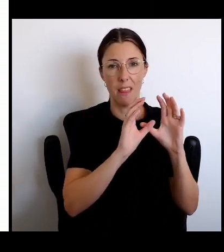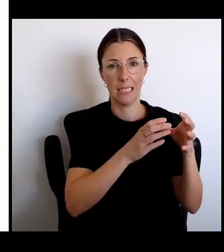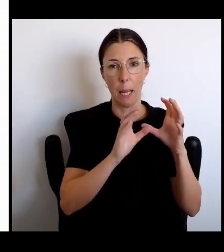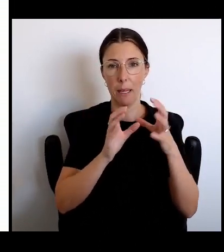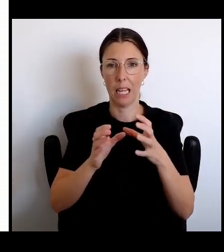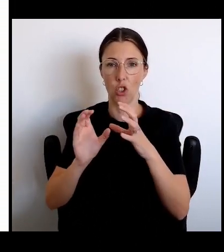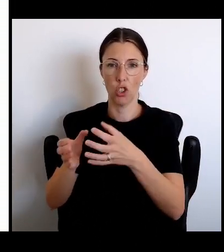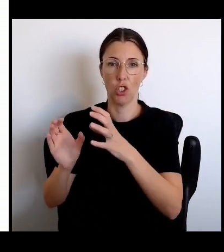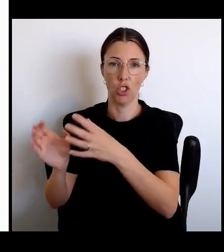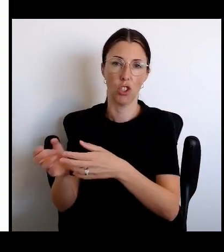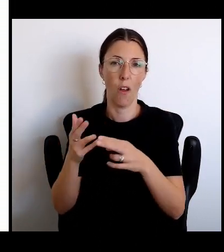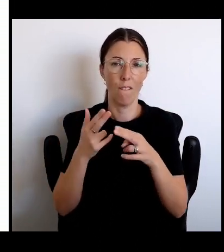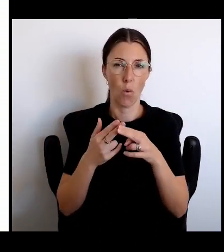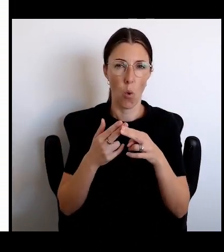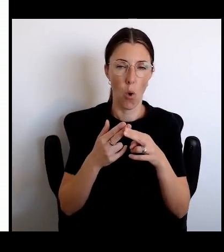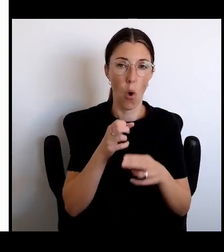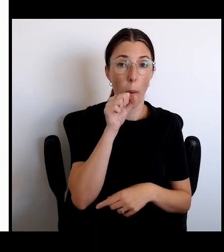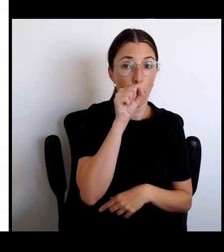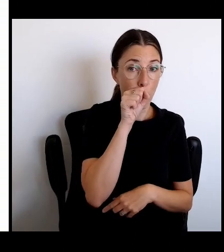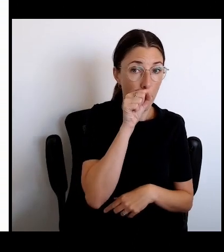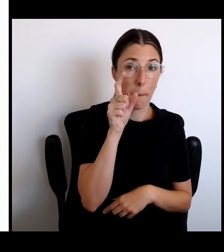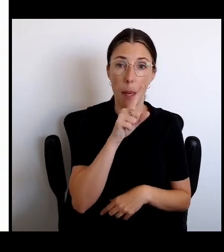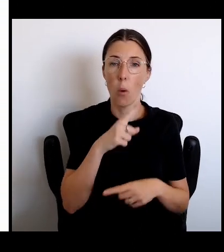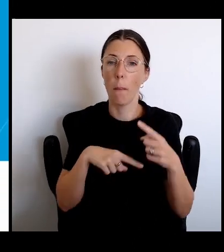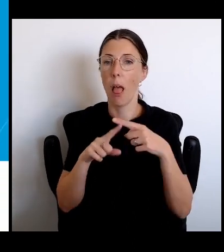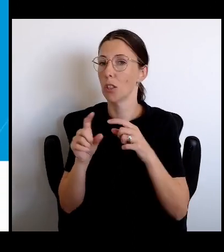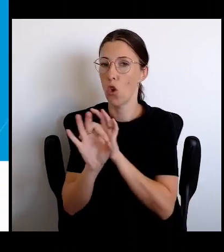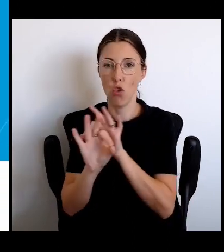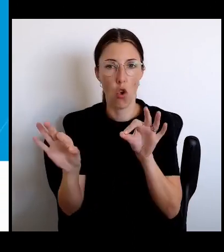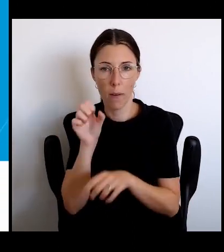of both vapers and non-vapers.